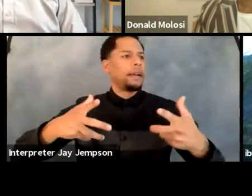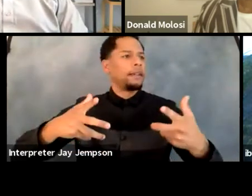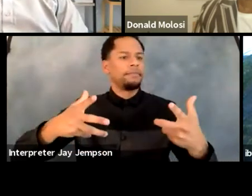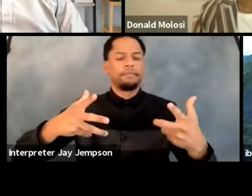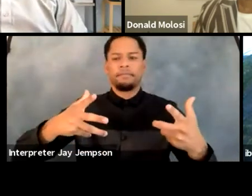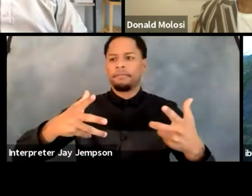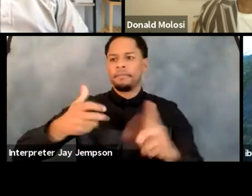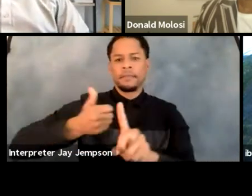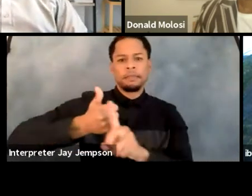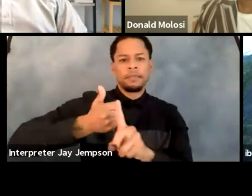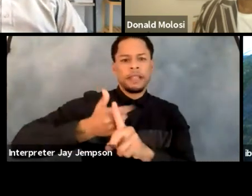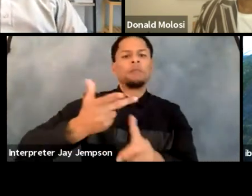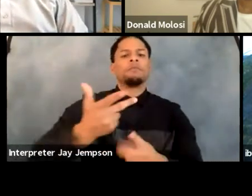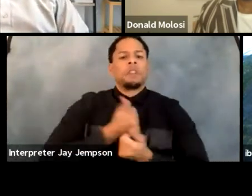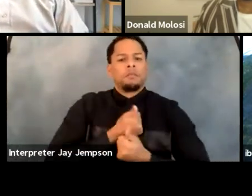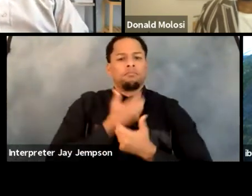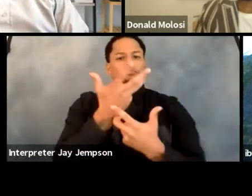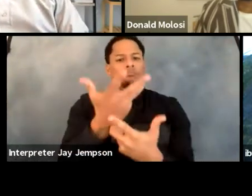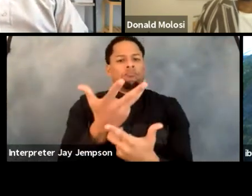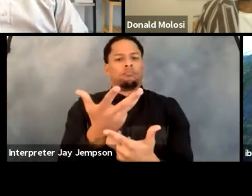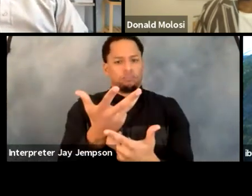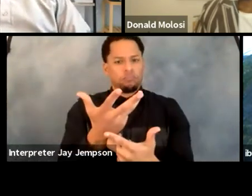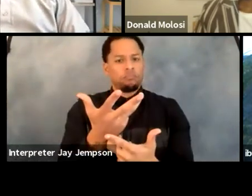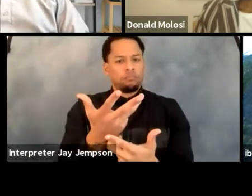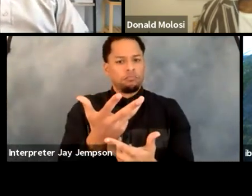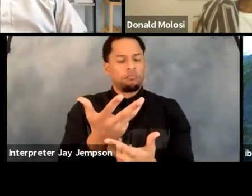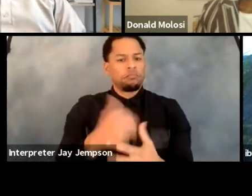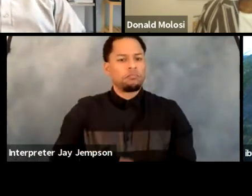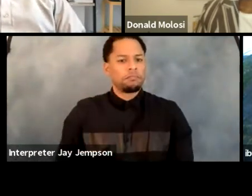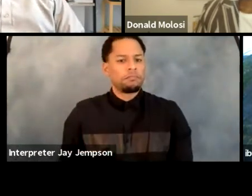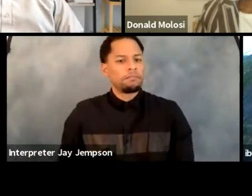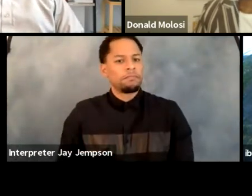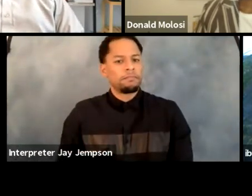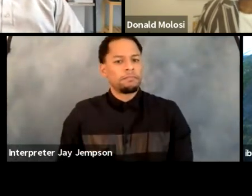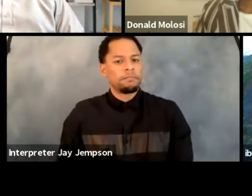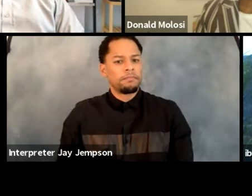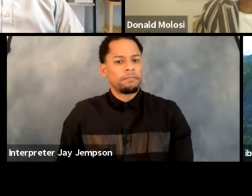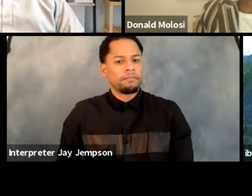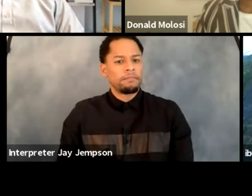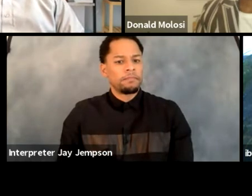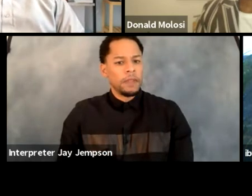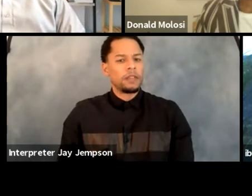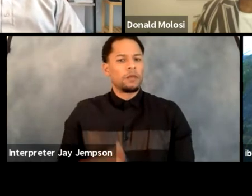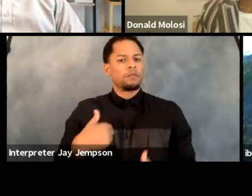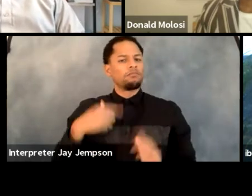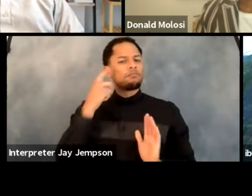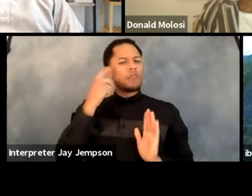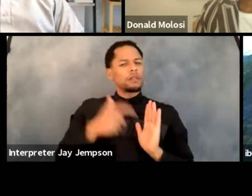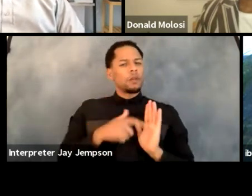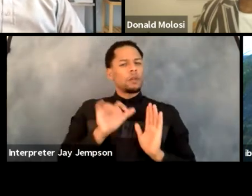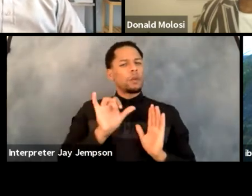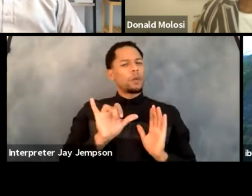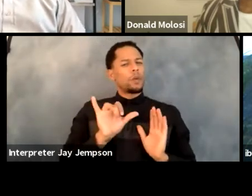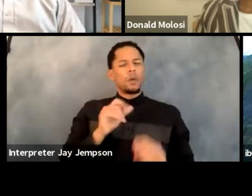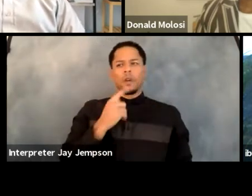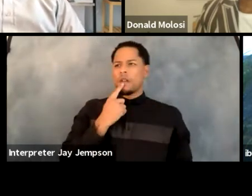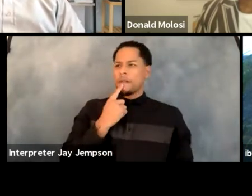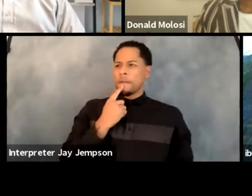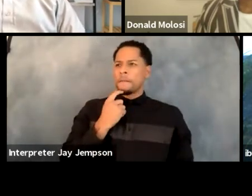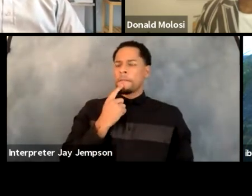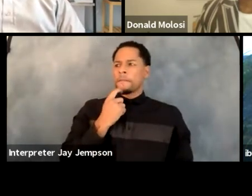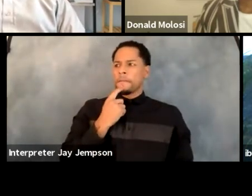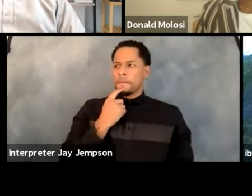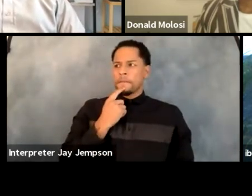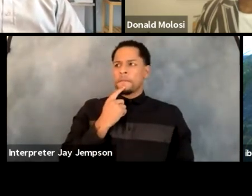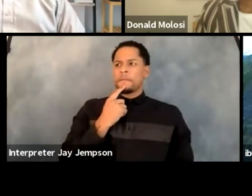people can tell their stories. And I think for me, I found a huge gap that is particularly in South Africa. When